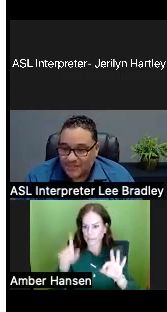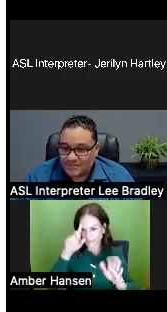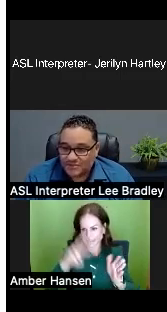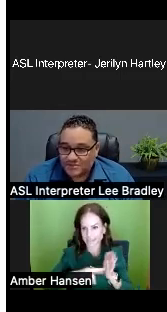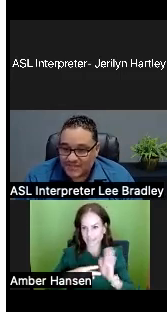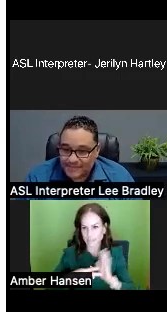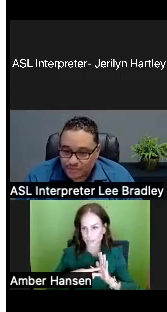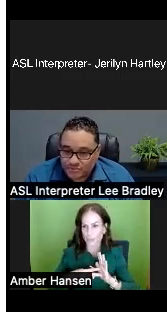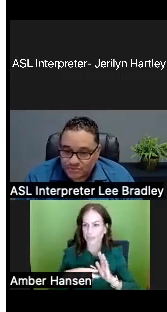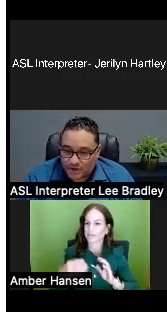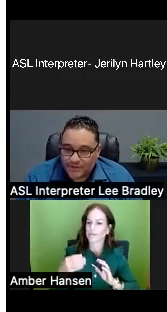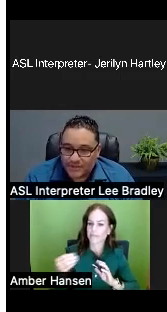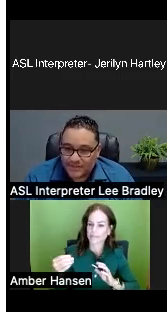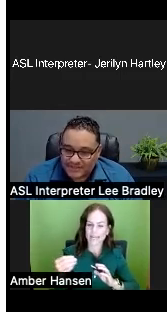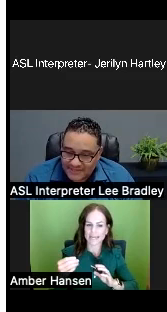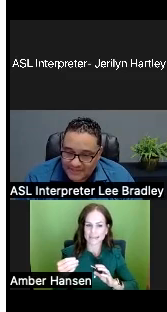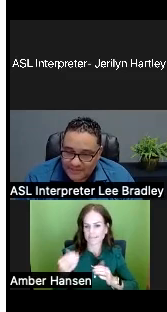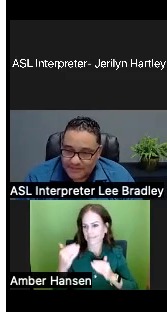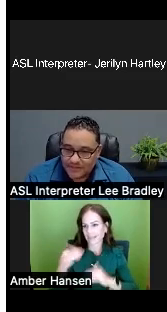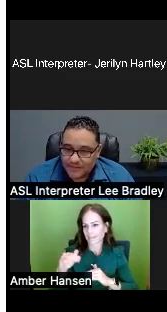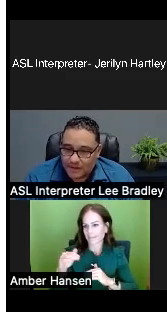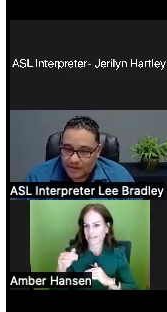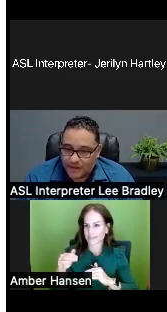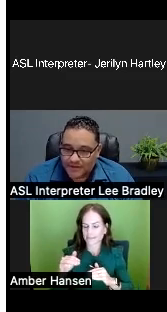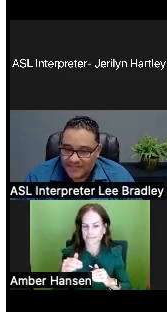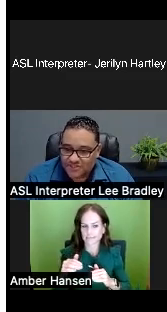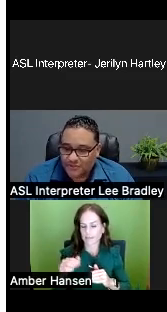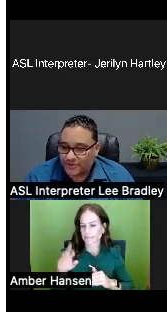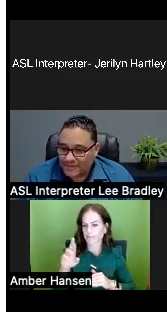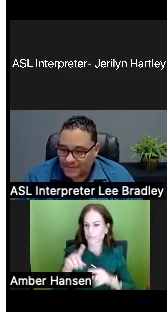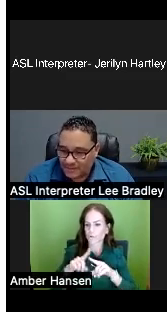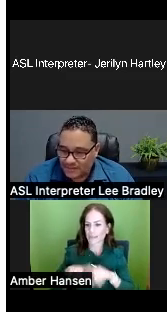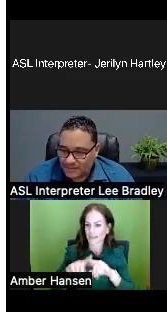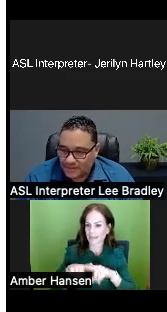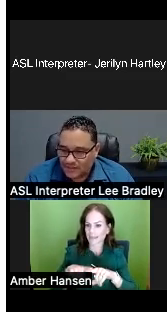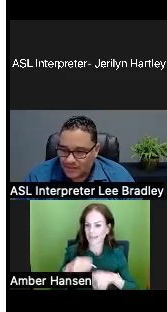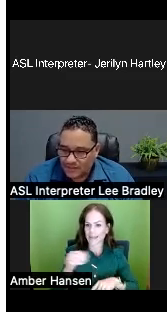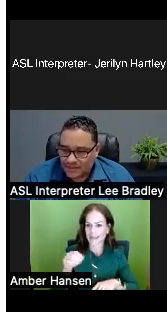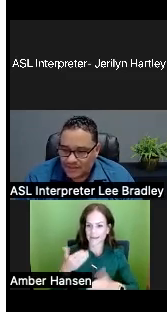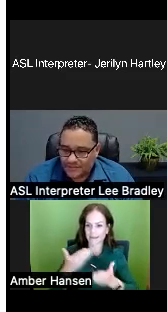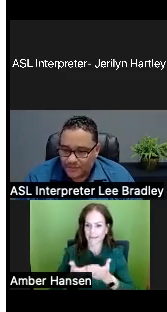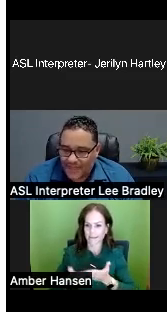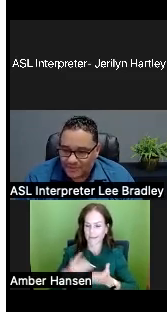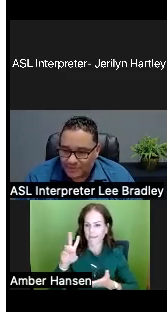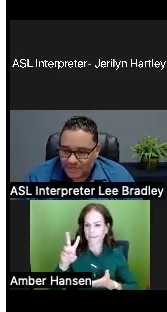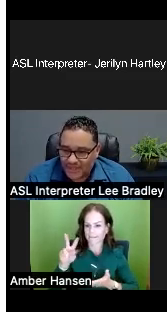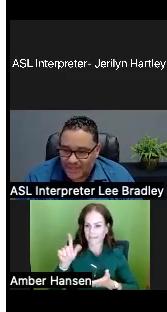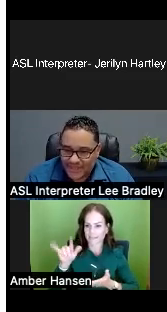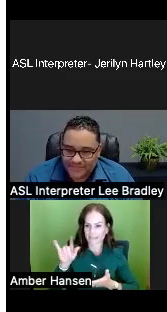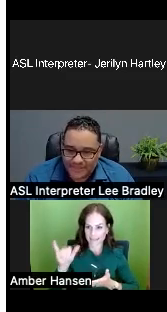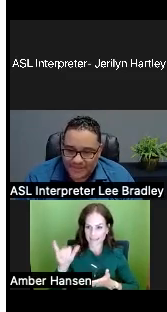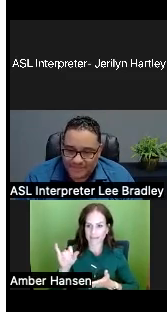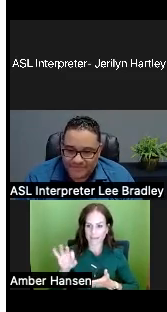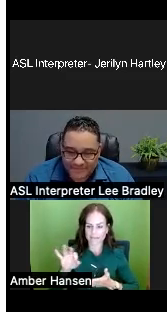That means their samples are intentional and they're limited. The reliability